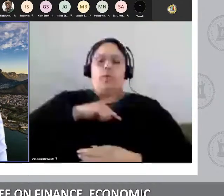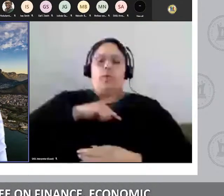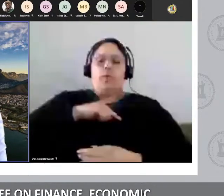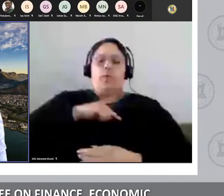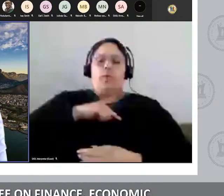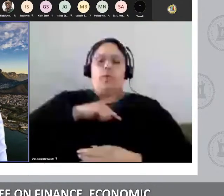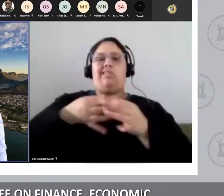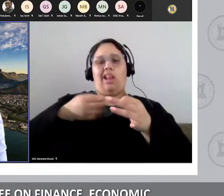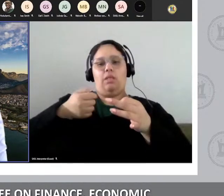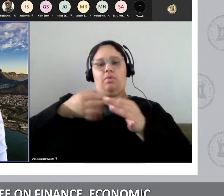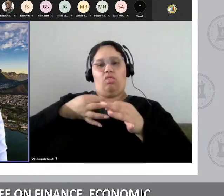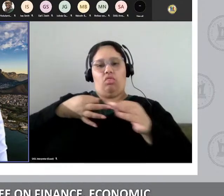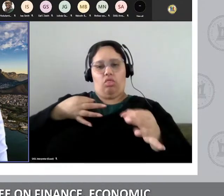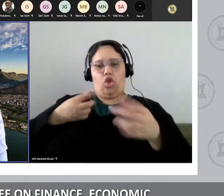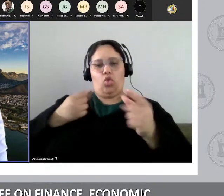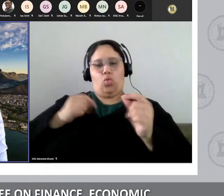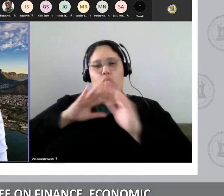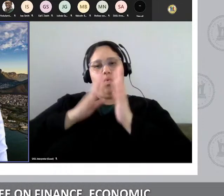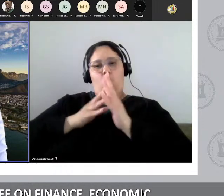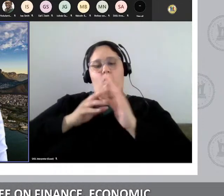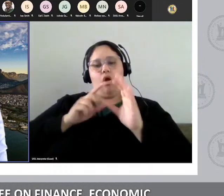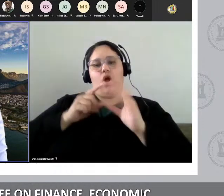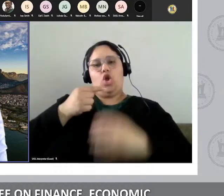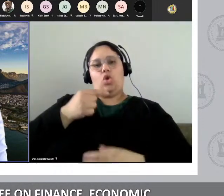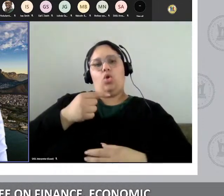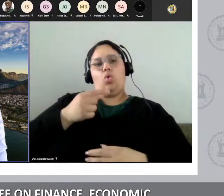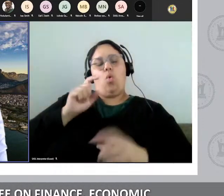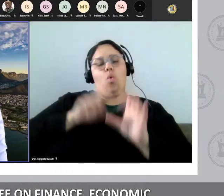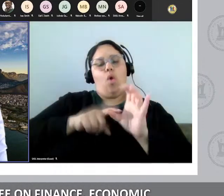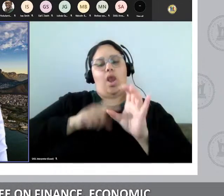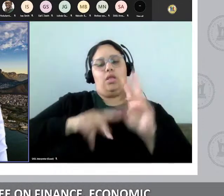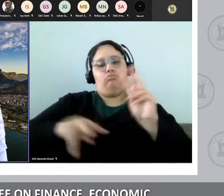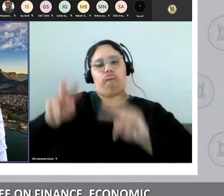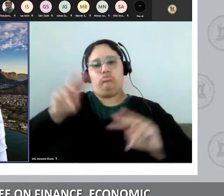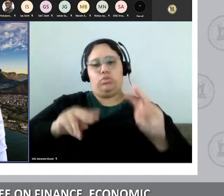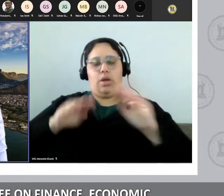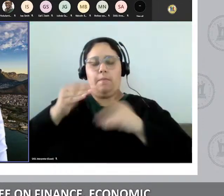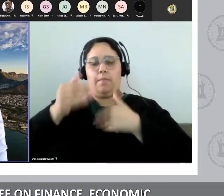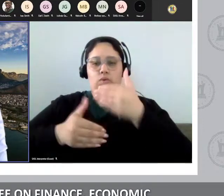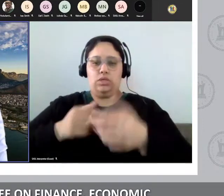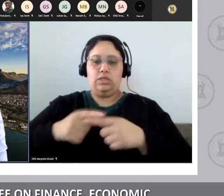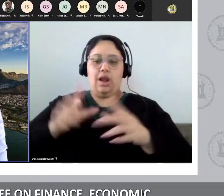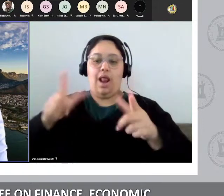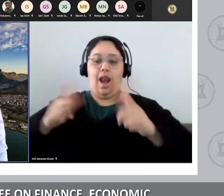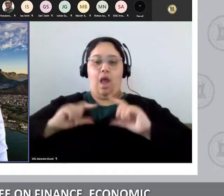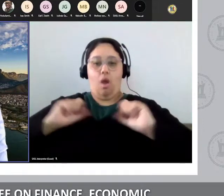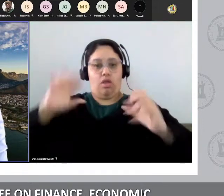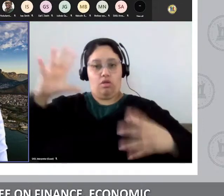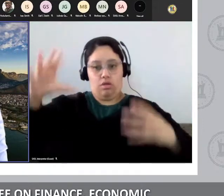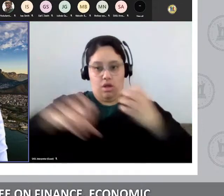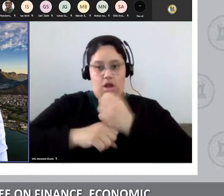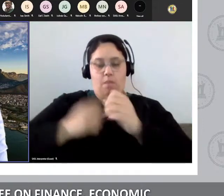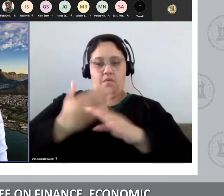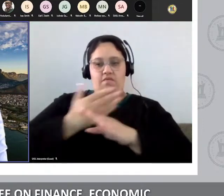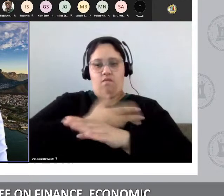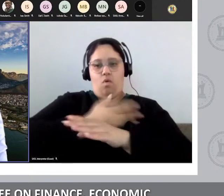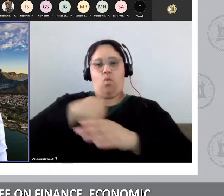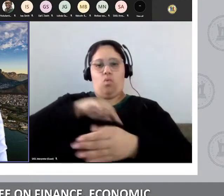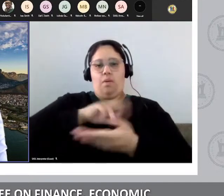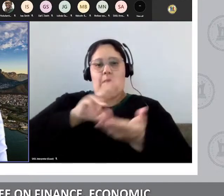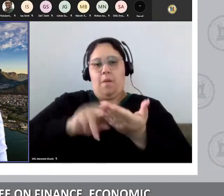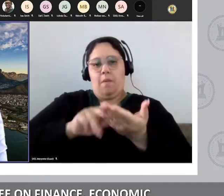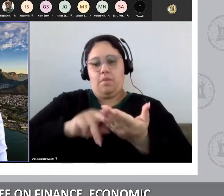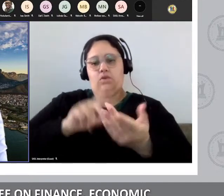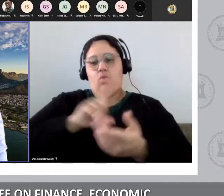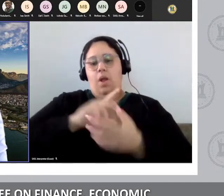We were just delayed, and we were doing all of our quality assurance processes and allowing them to conclude before we publish.